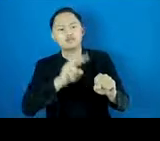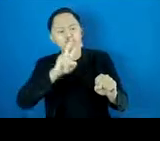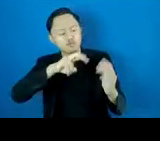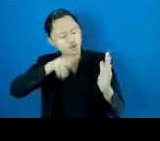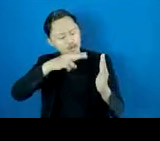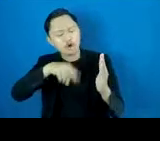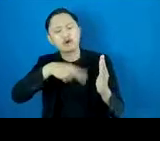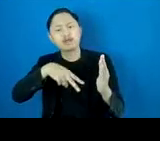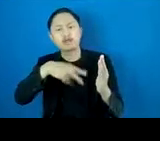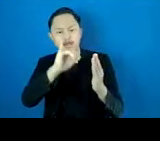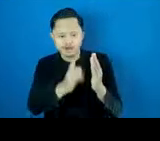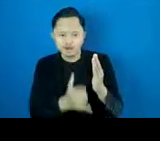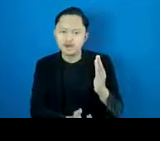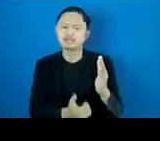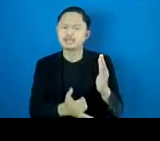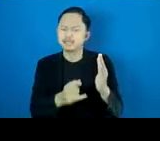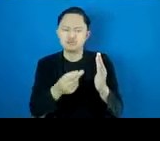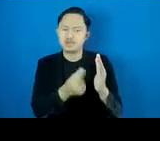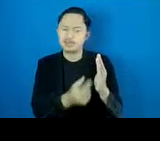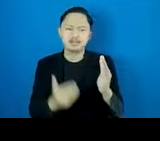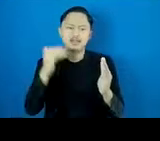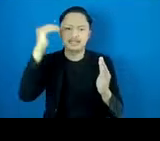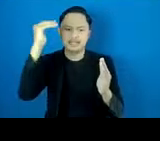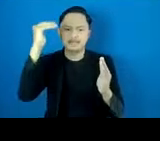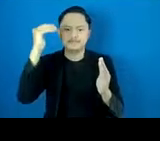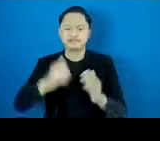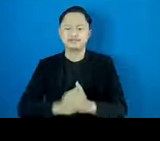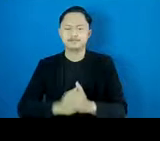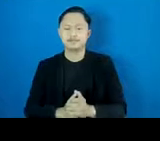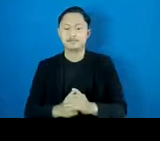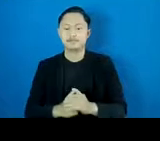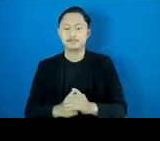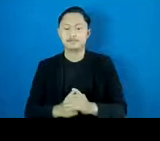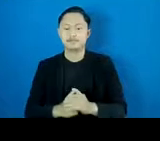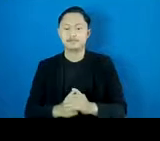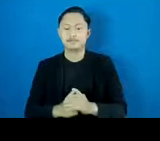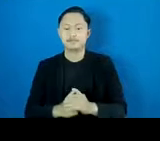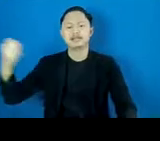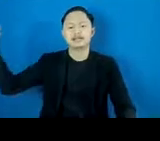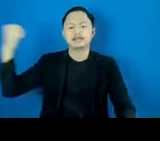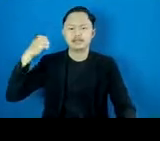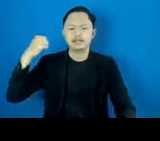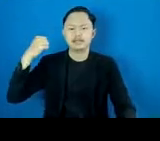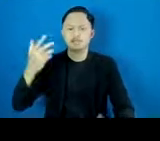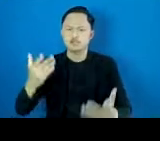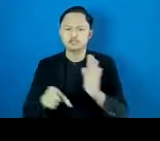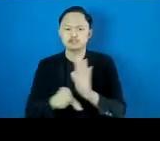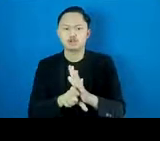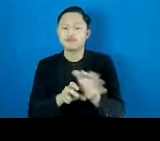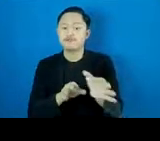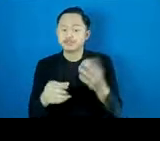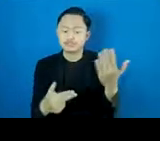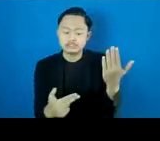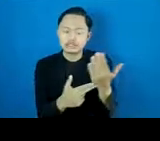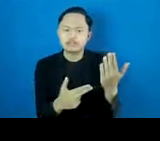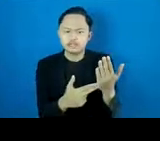monitoring requirements are higher. Also, the energy infrastructure that backs up the charging, particularly the